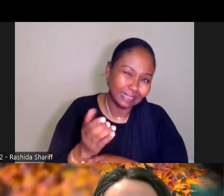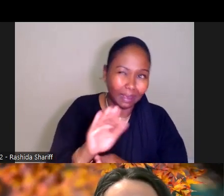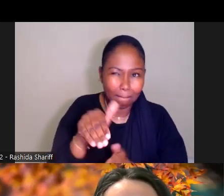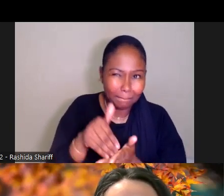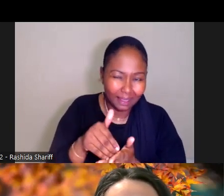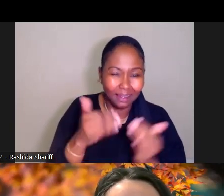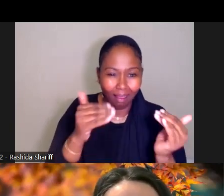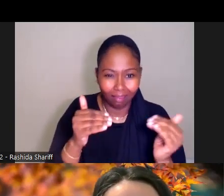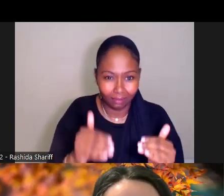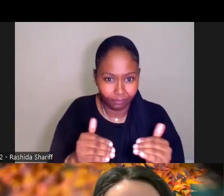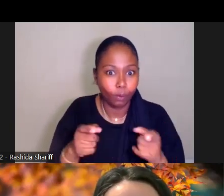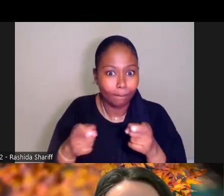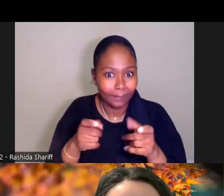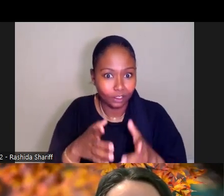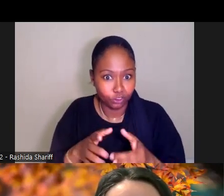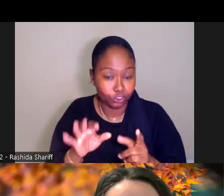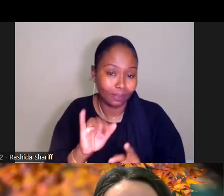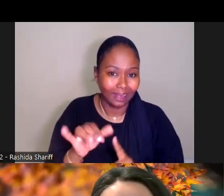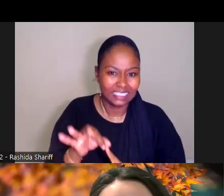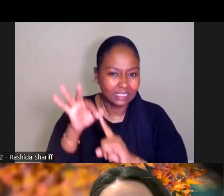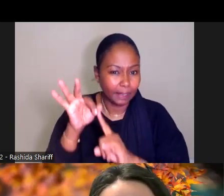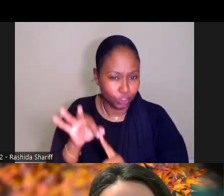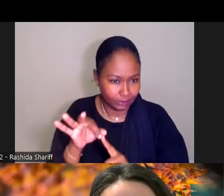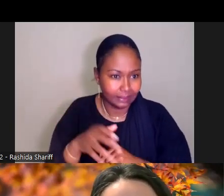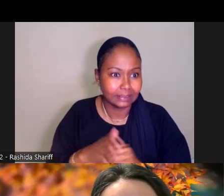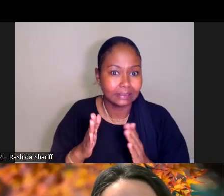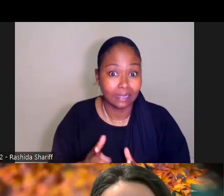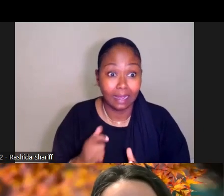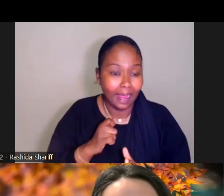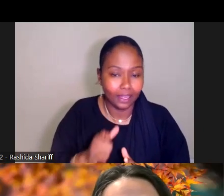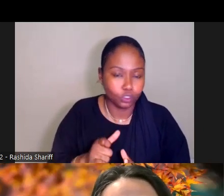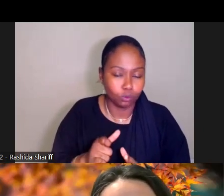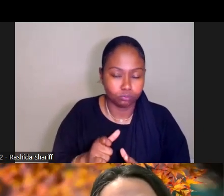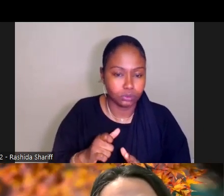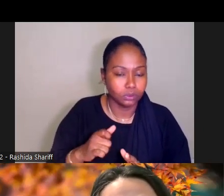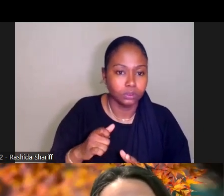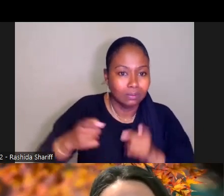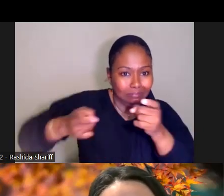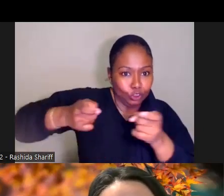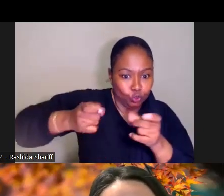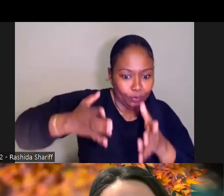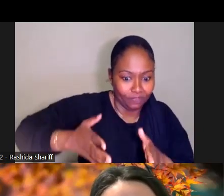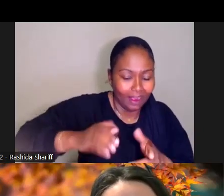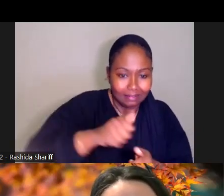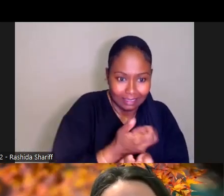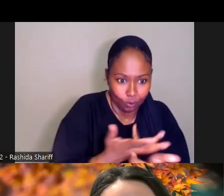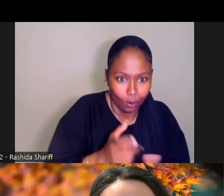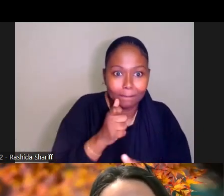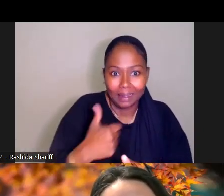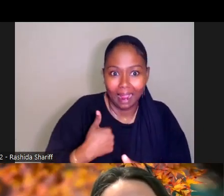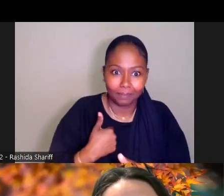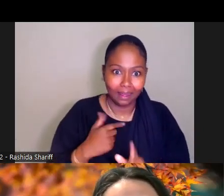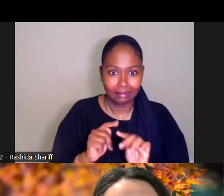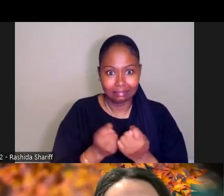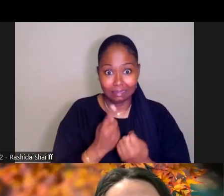who is a specialist so I don't supervise anybody. I'm more or less a team of one who's at the mid-level manager